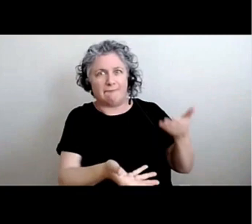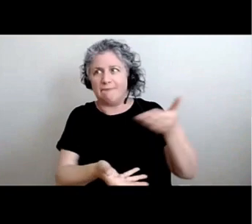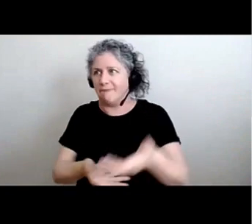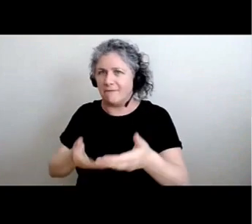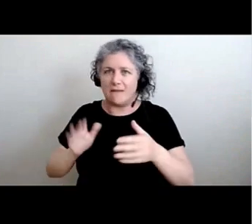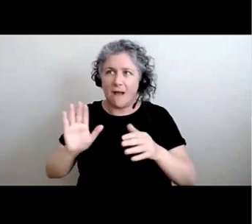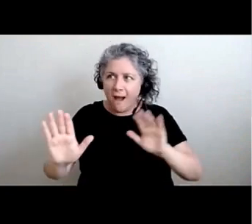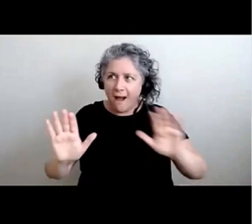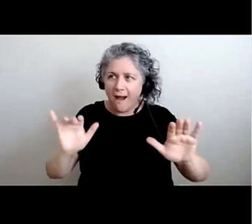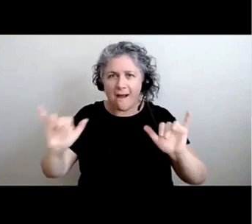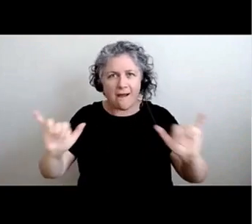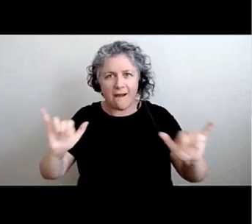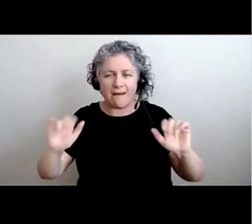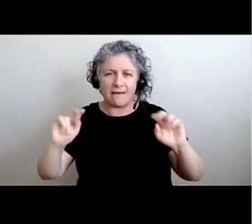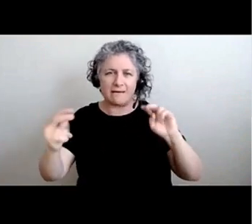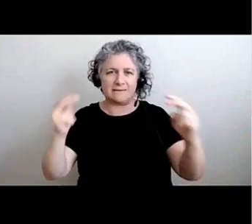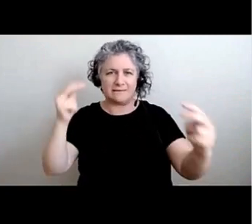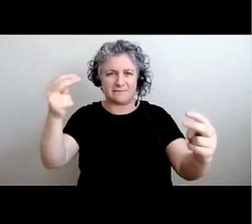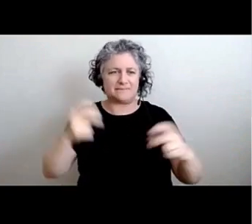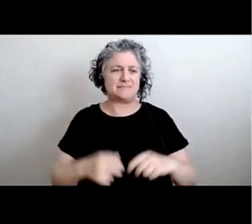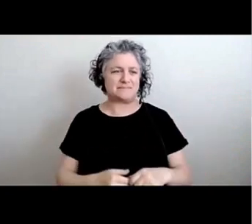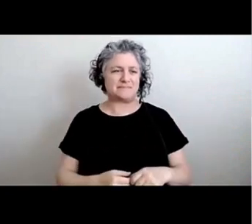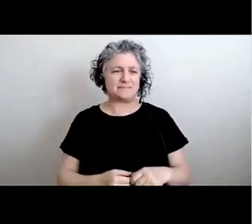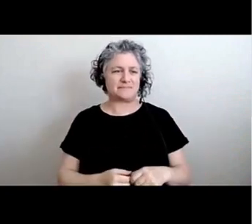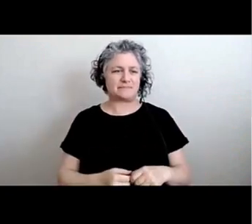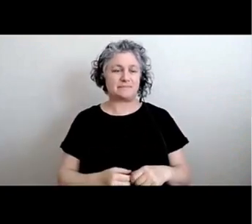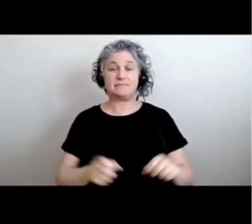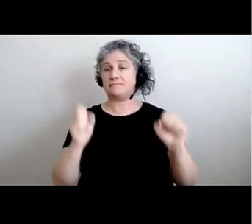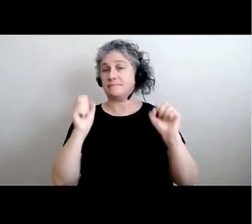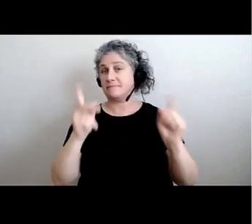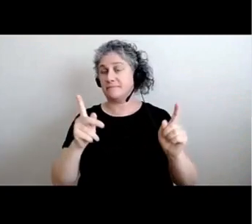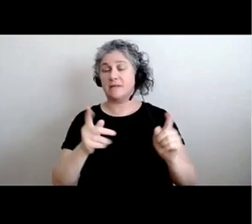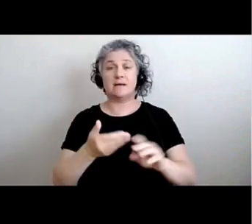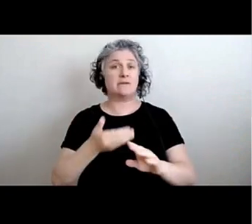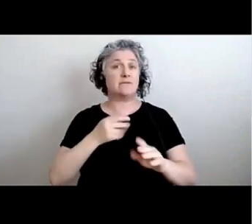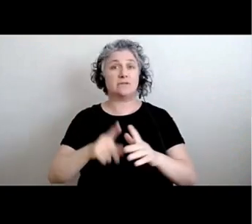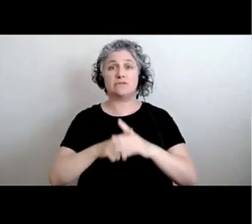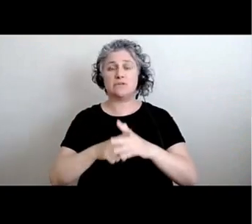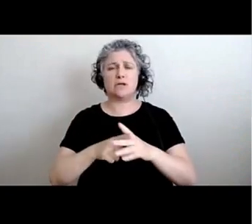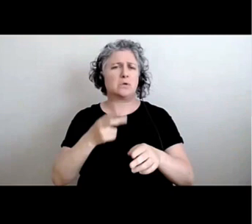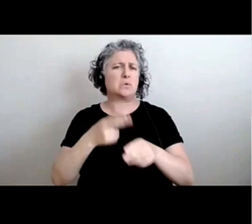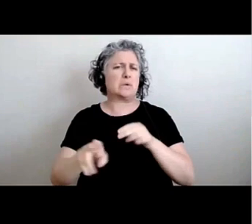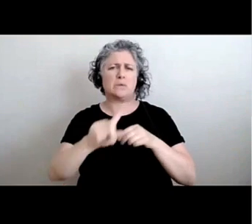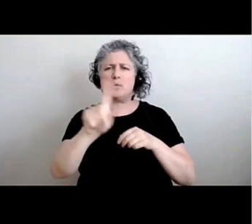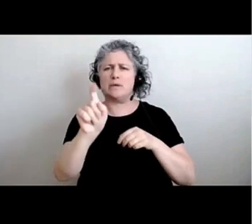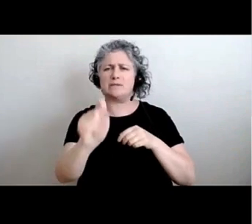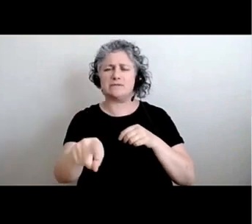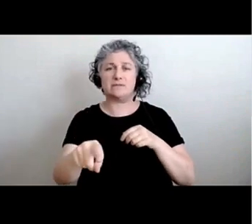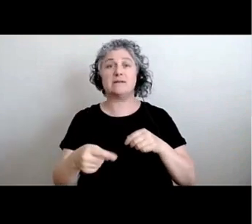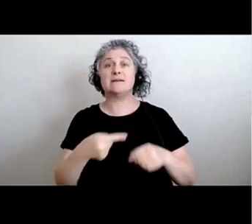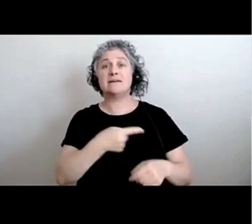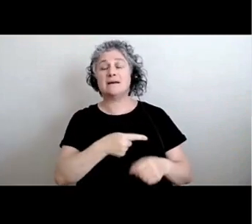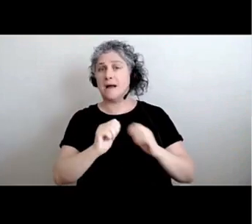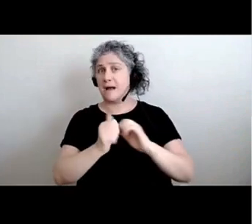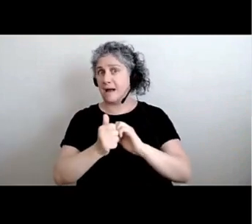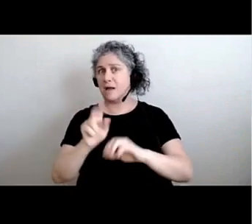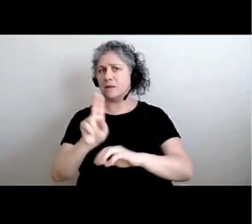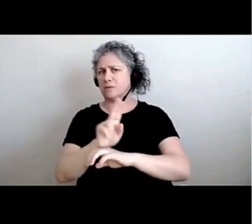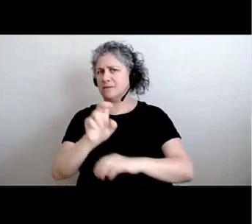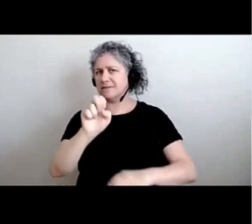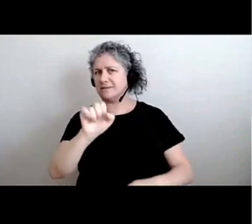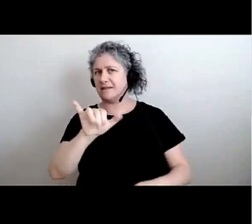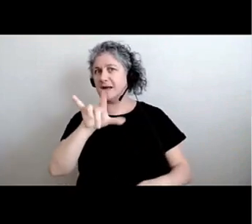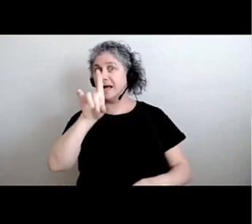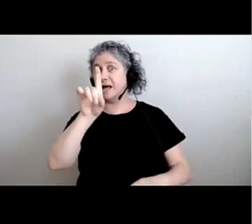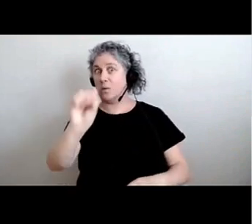Okay, before we start and get into the actual presentations, a quick question for you, and that we are going to do through Slido, which is